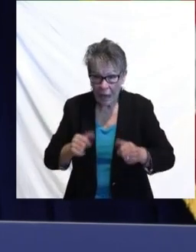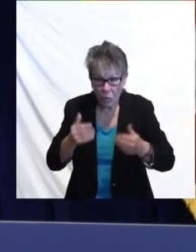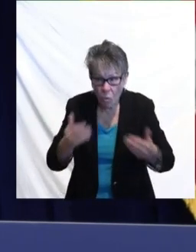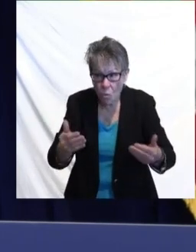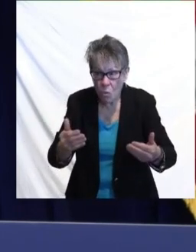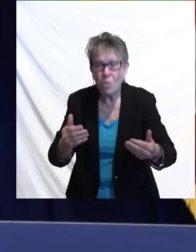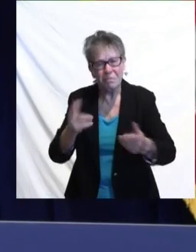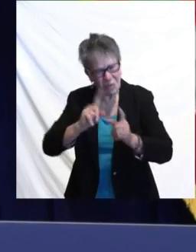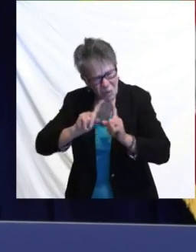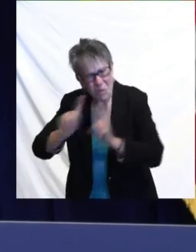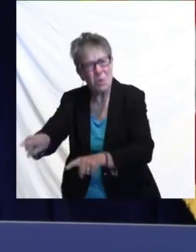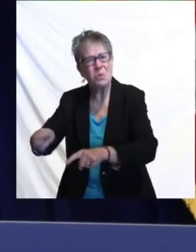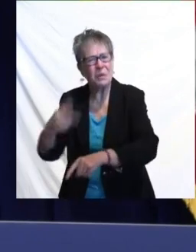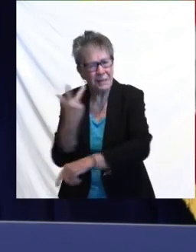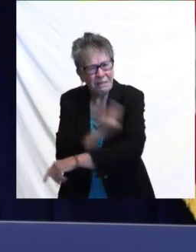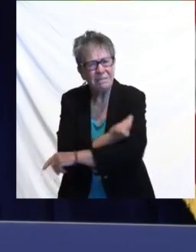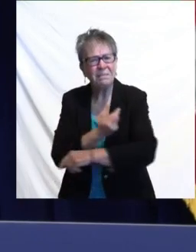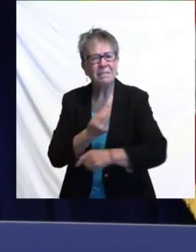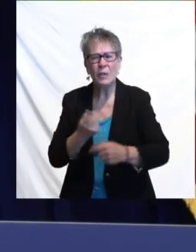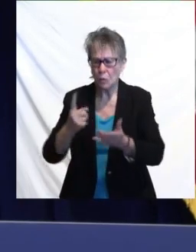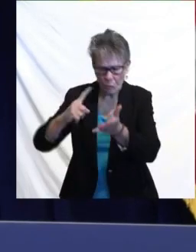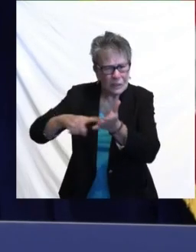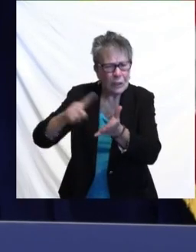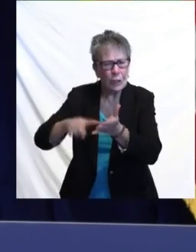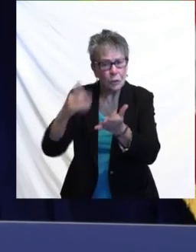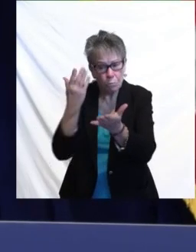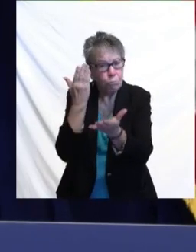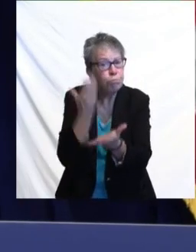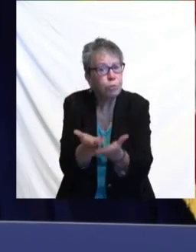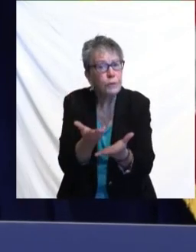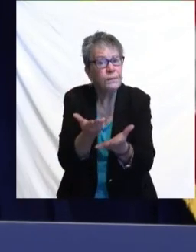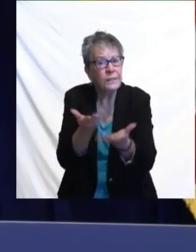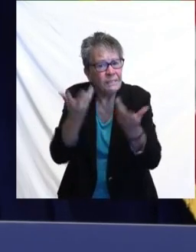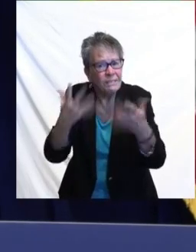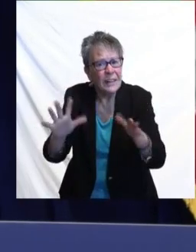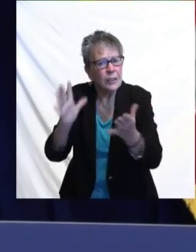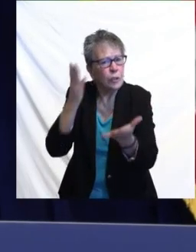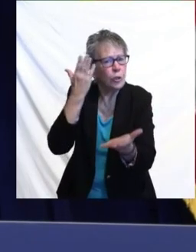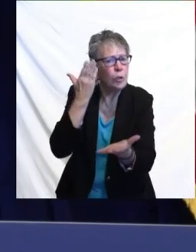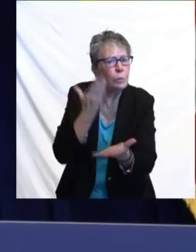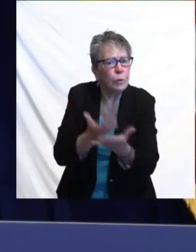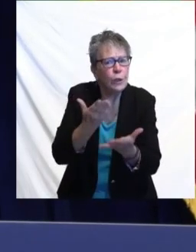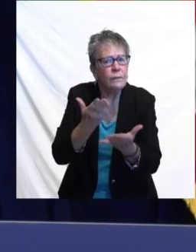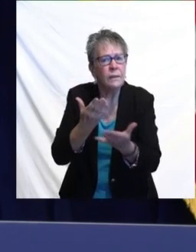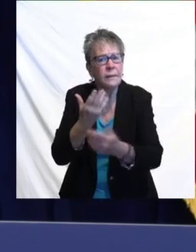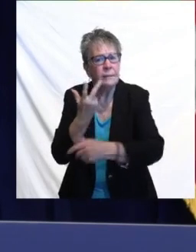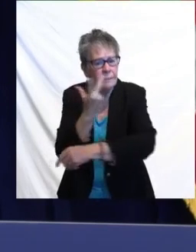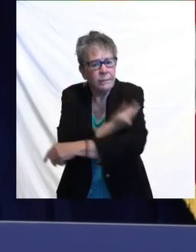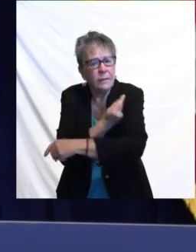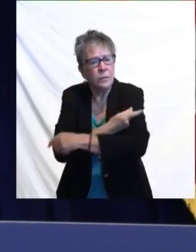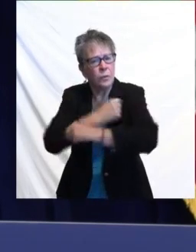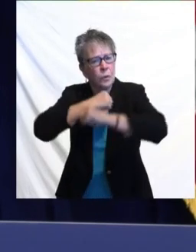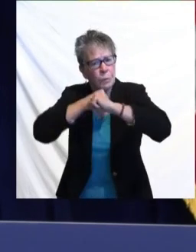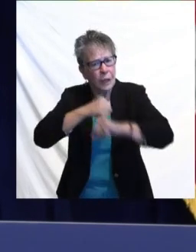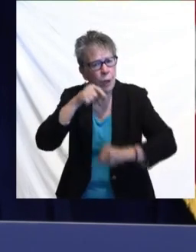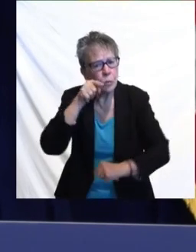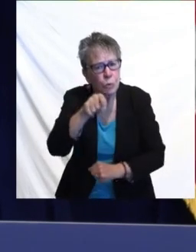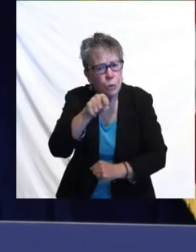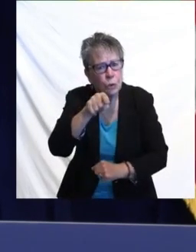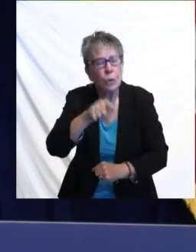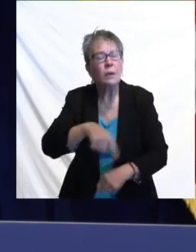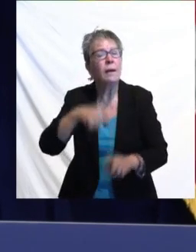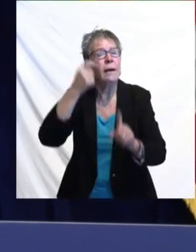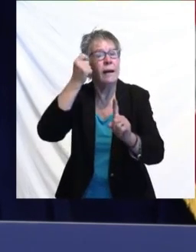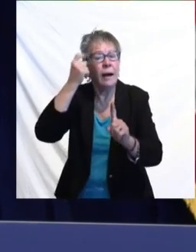a breakthrough infection and spreading it to others. It's also important because of the approaching holidays when more people